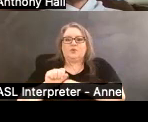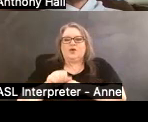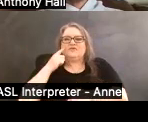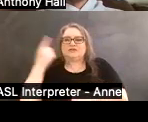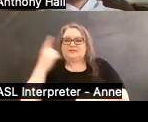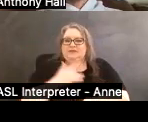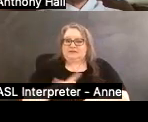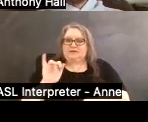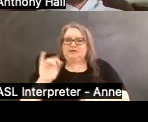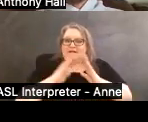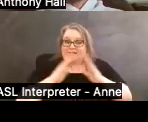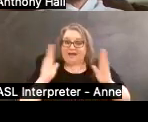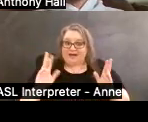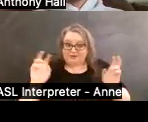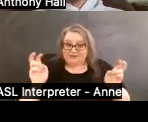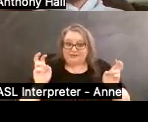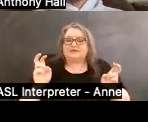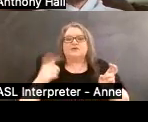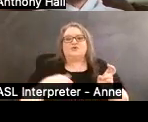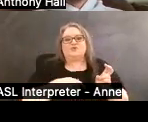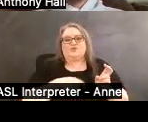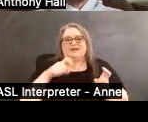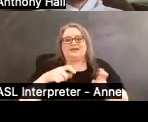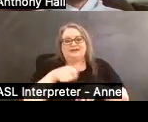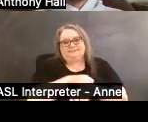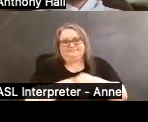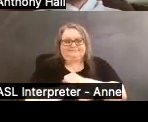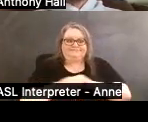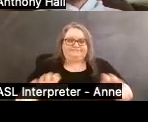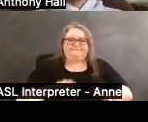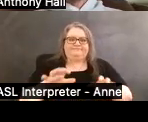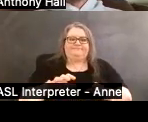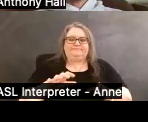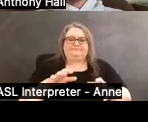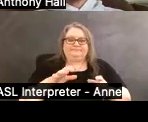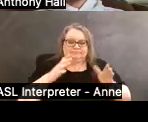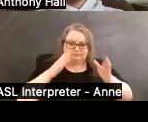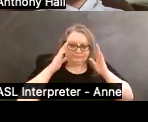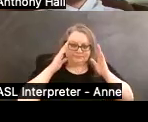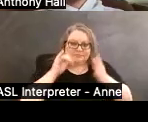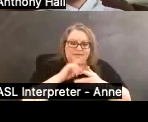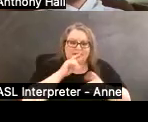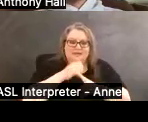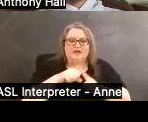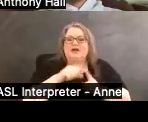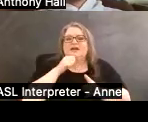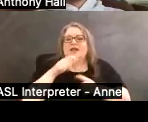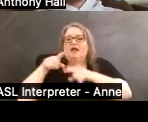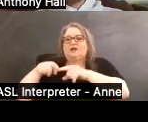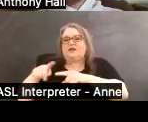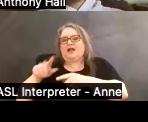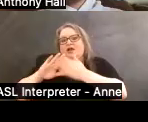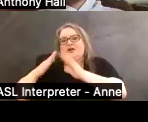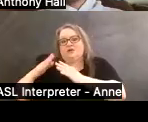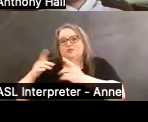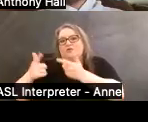we needed to be the ones on the ground, on top of the situation, as opposed to relying on a community partner who's bigger